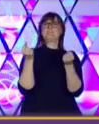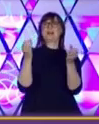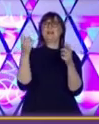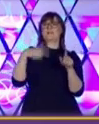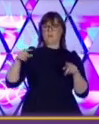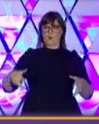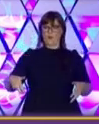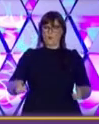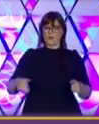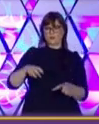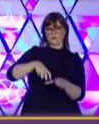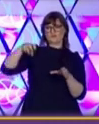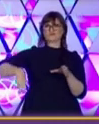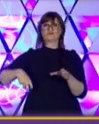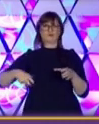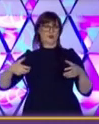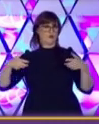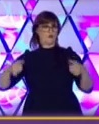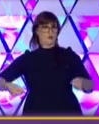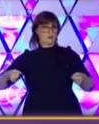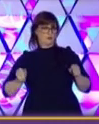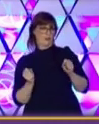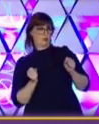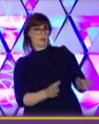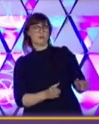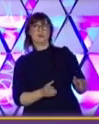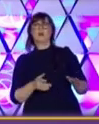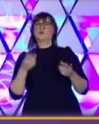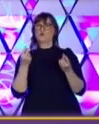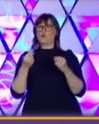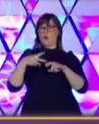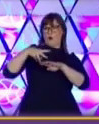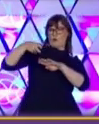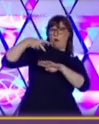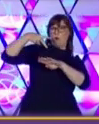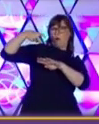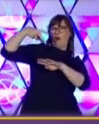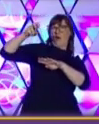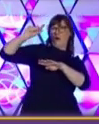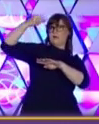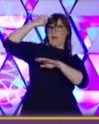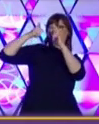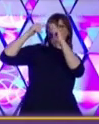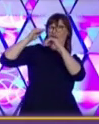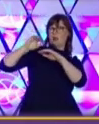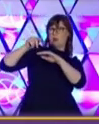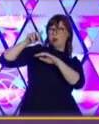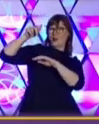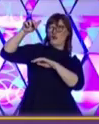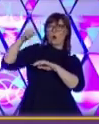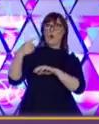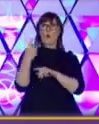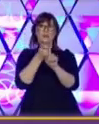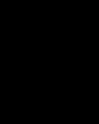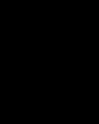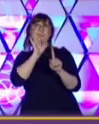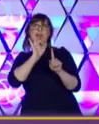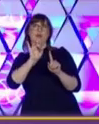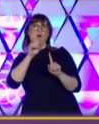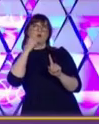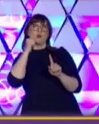cast aside their wheelchairs or crutches and began to crawl up the steps of the Capitol. One of them was an 8-year-old girl,